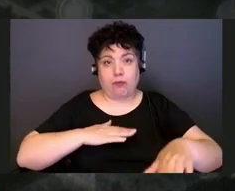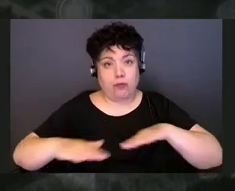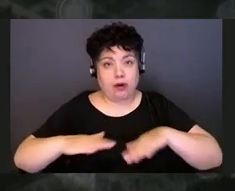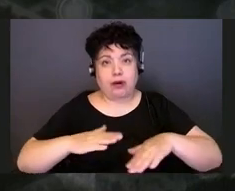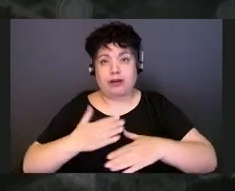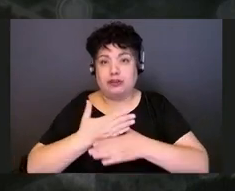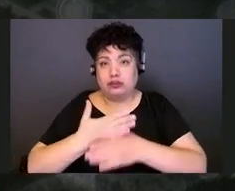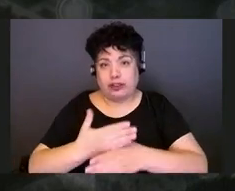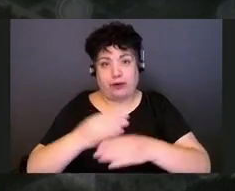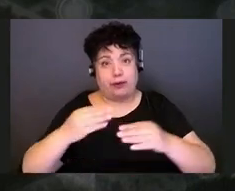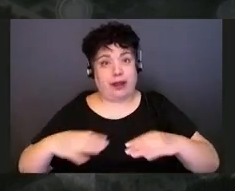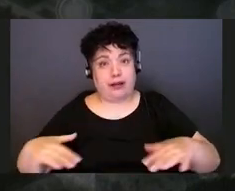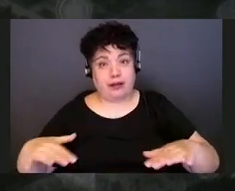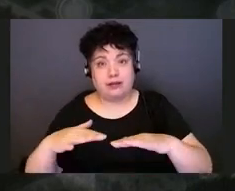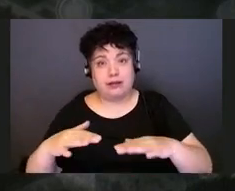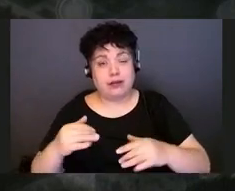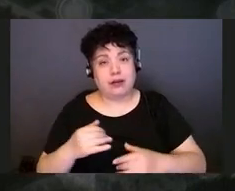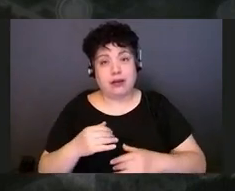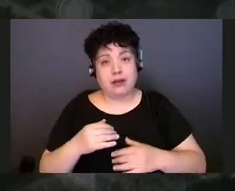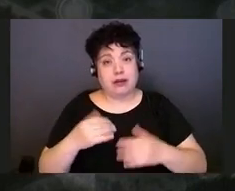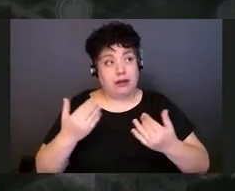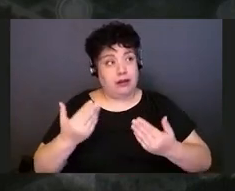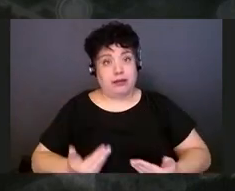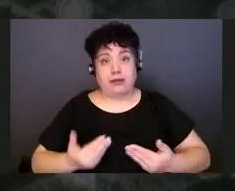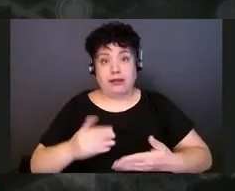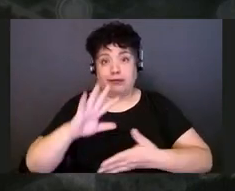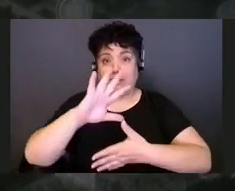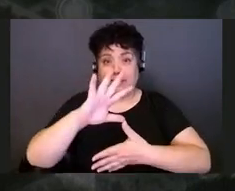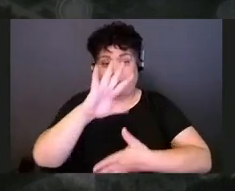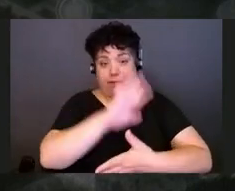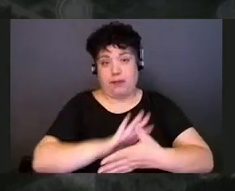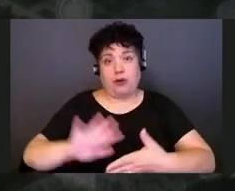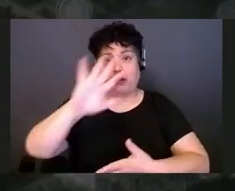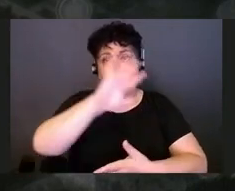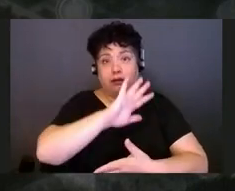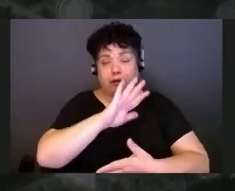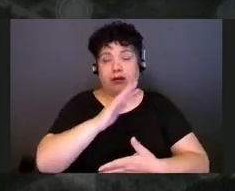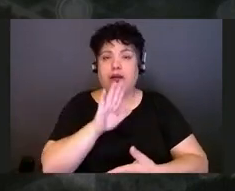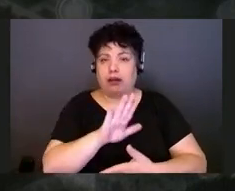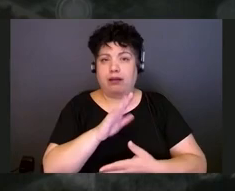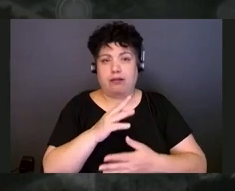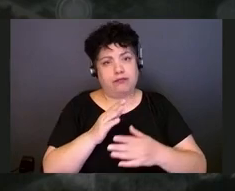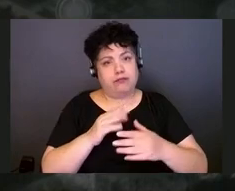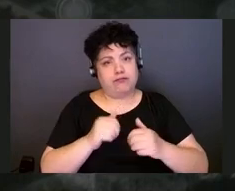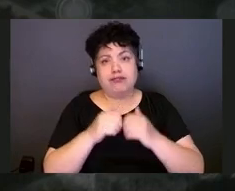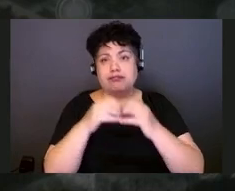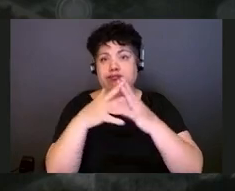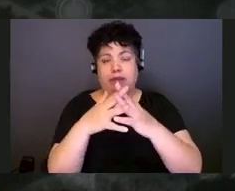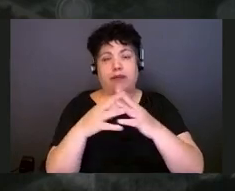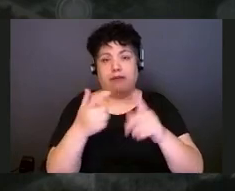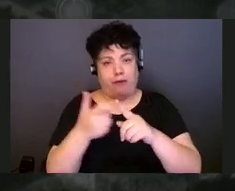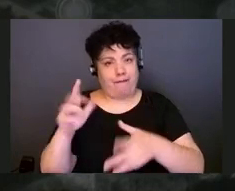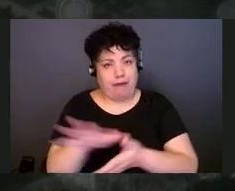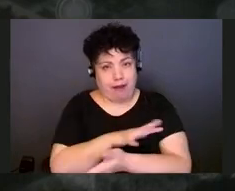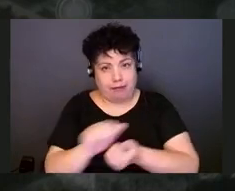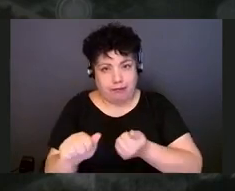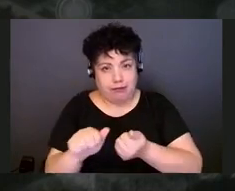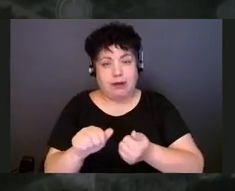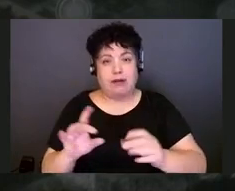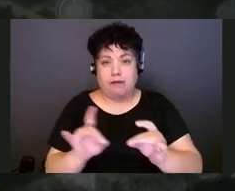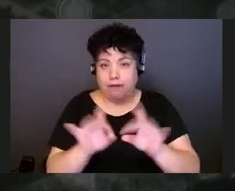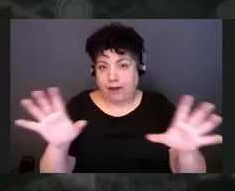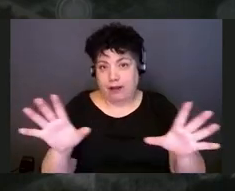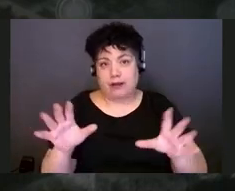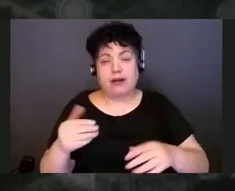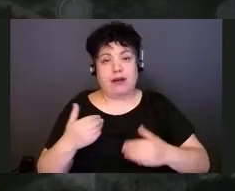acknowledge finally that these Americas are built on violence and erasure. And we bring these histories